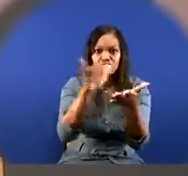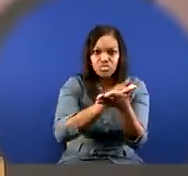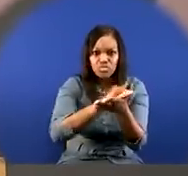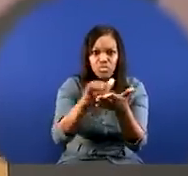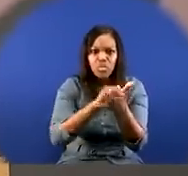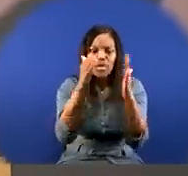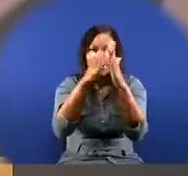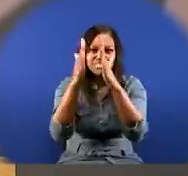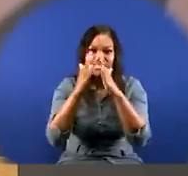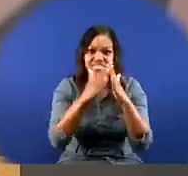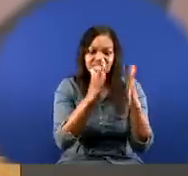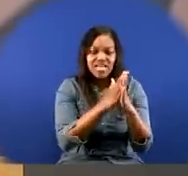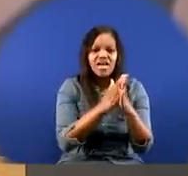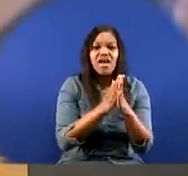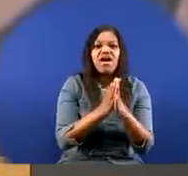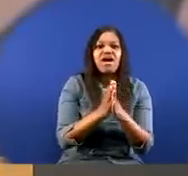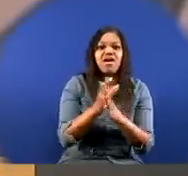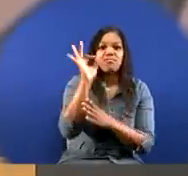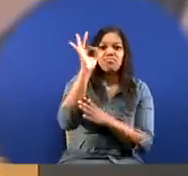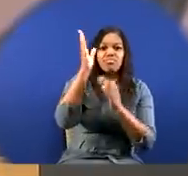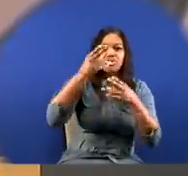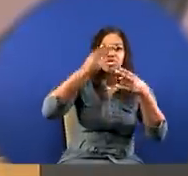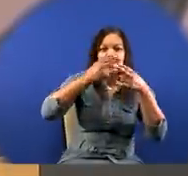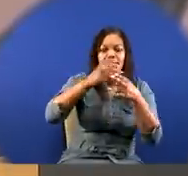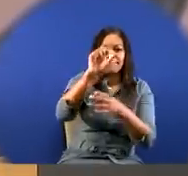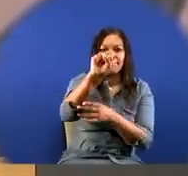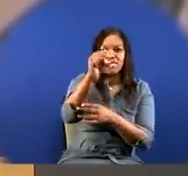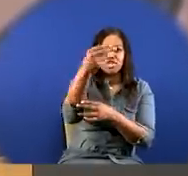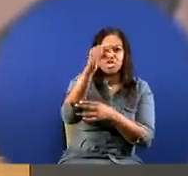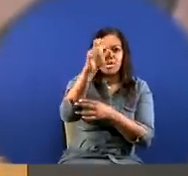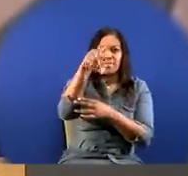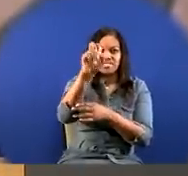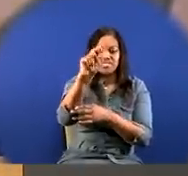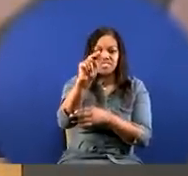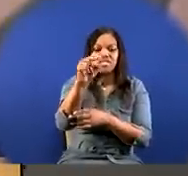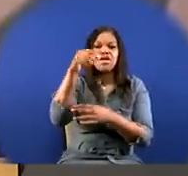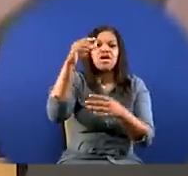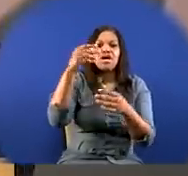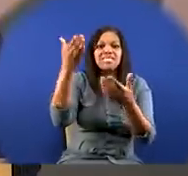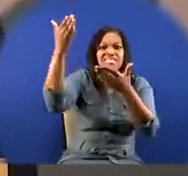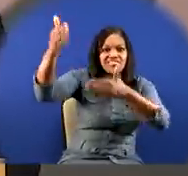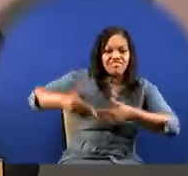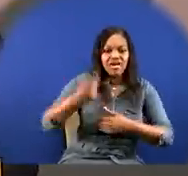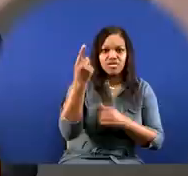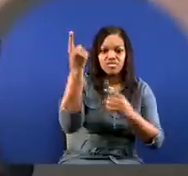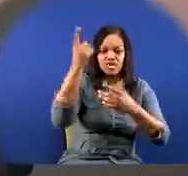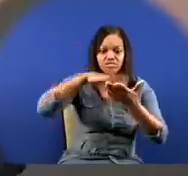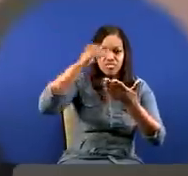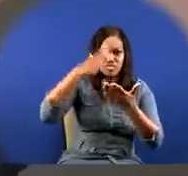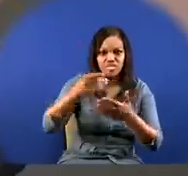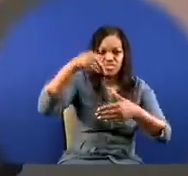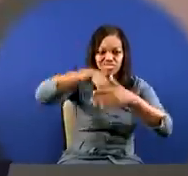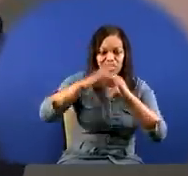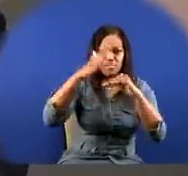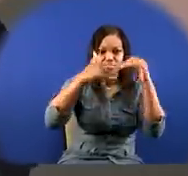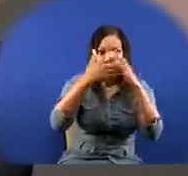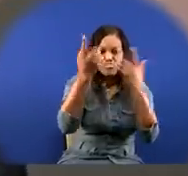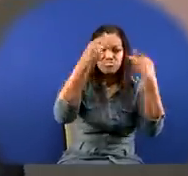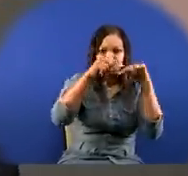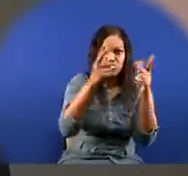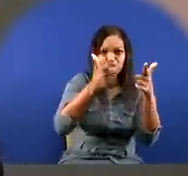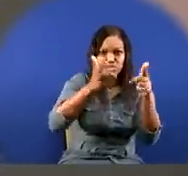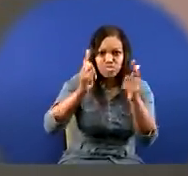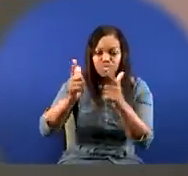City, and Reverend Sharpton invited one of the students who was in the building when the shooting